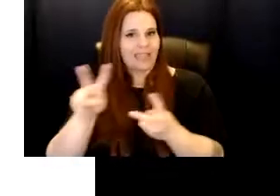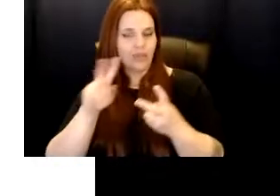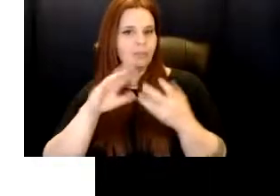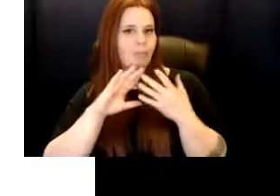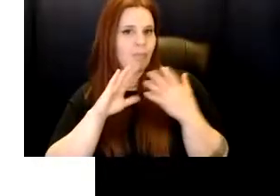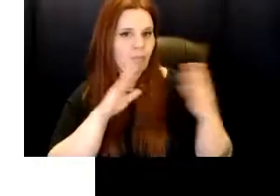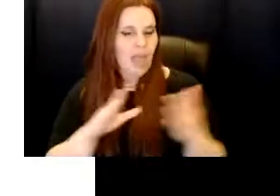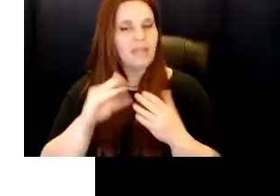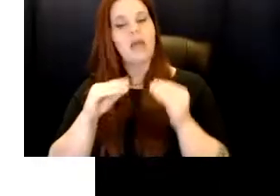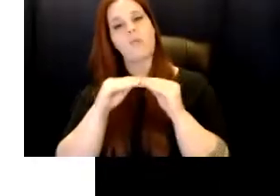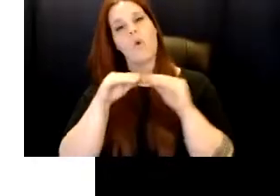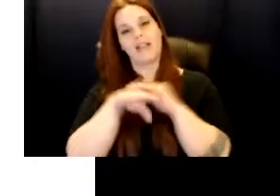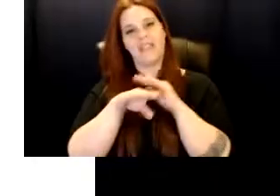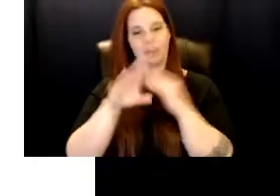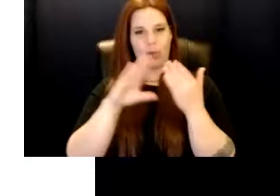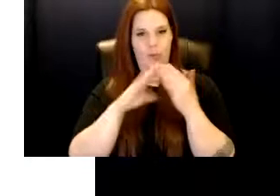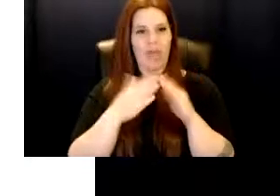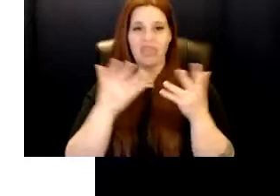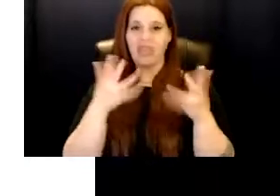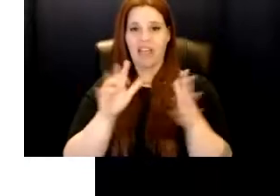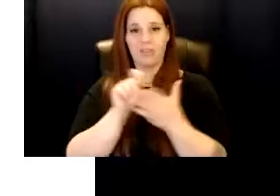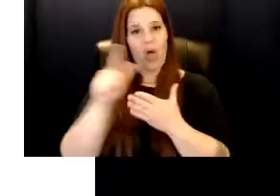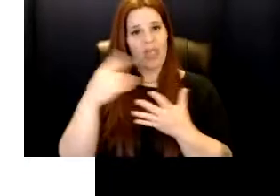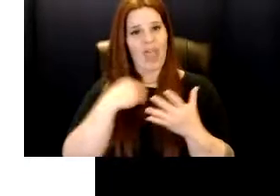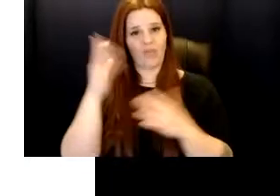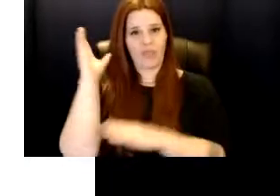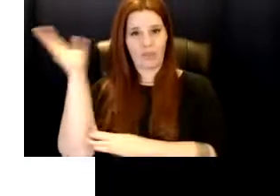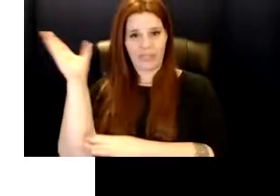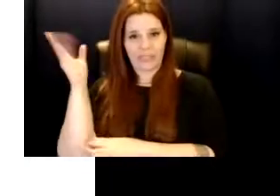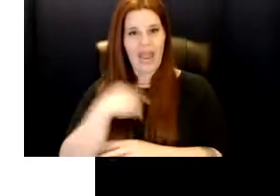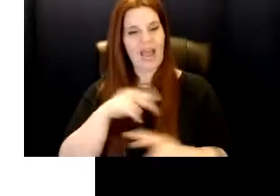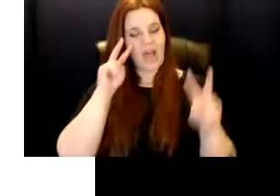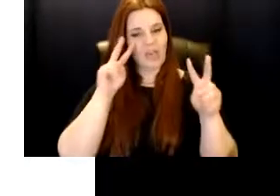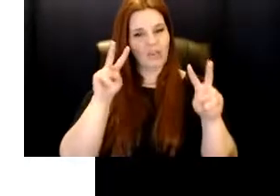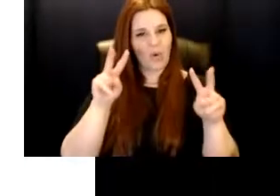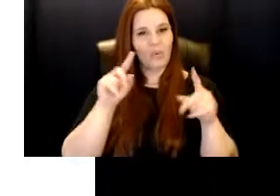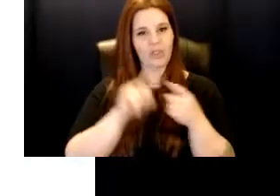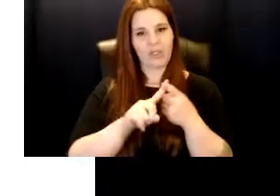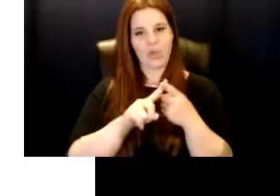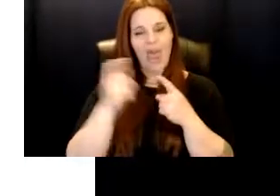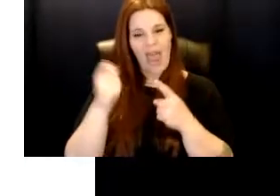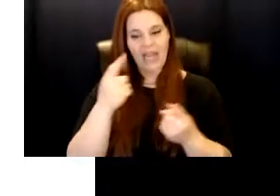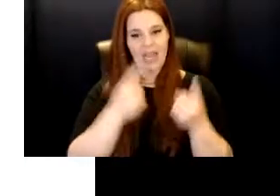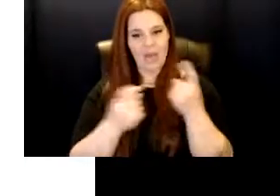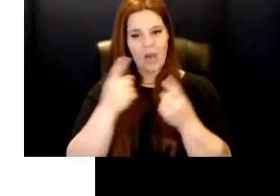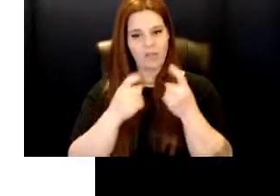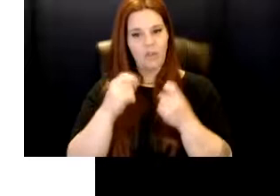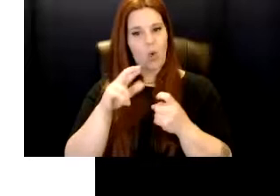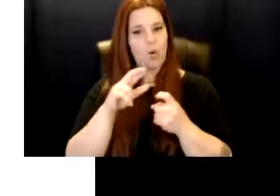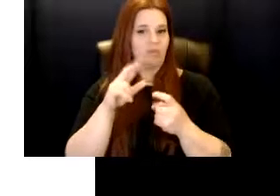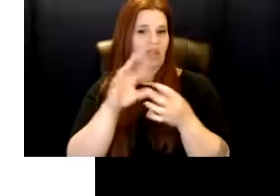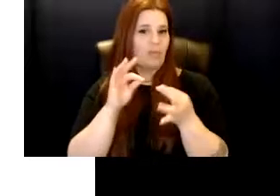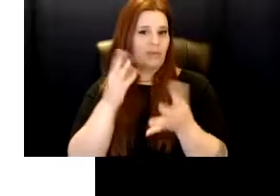communities. And that's all that I have for the presentation, and look forward to any questions or comments you might have.